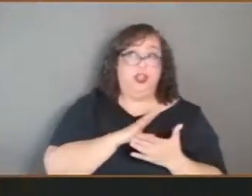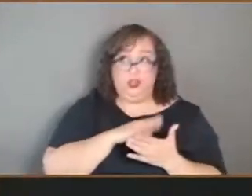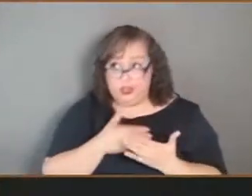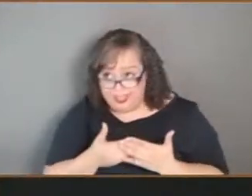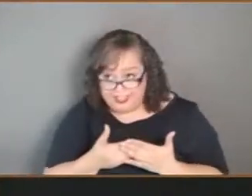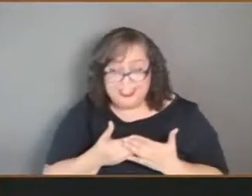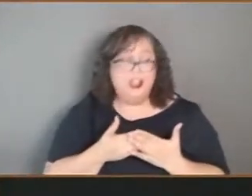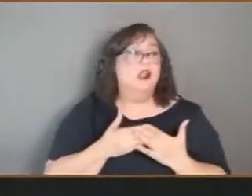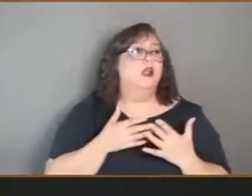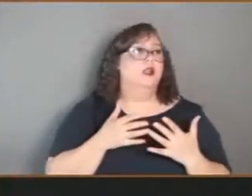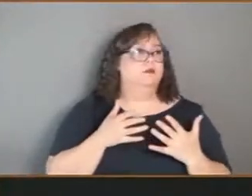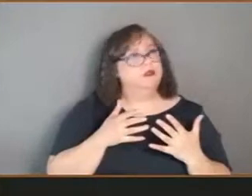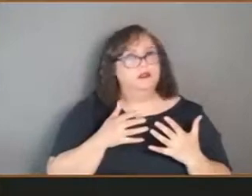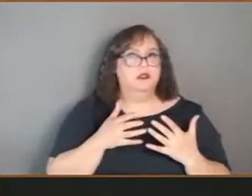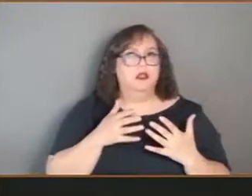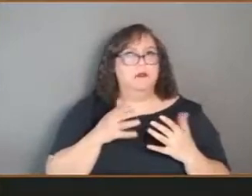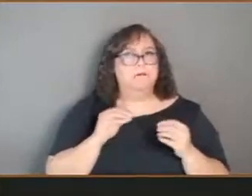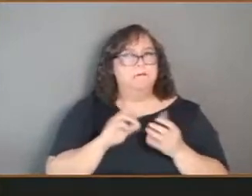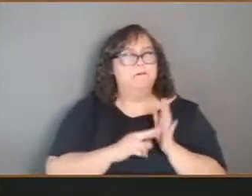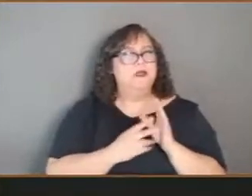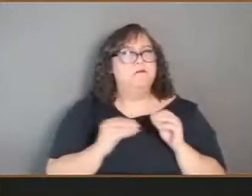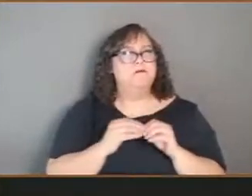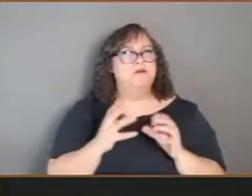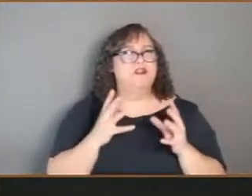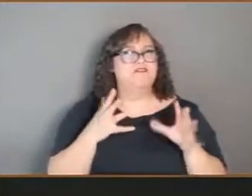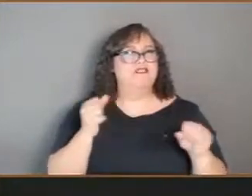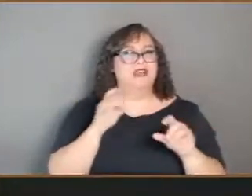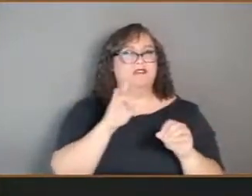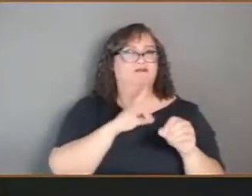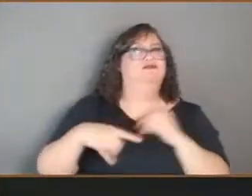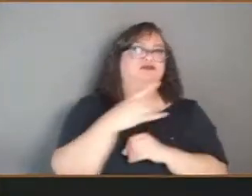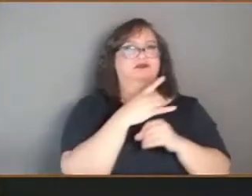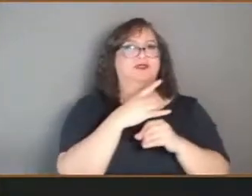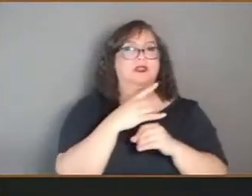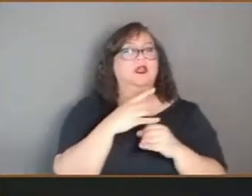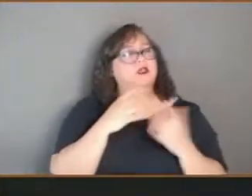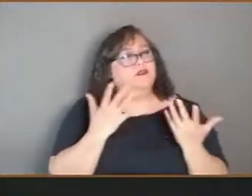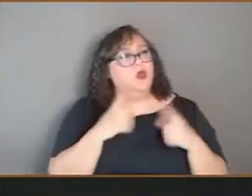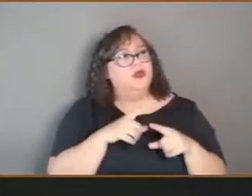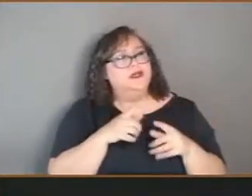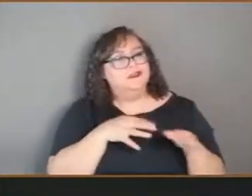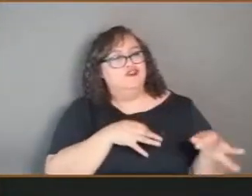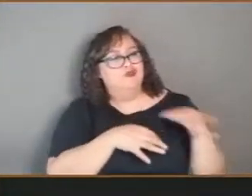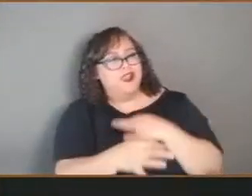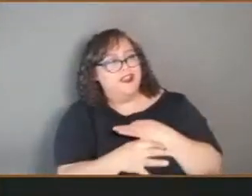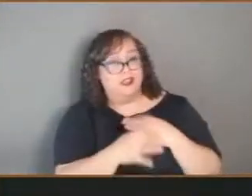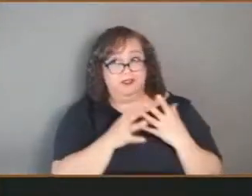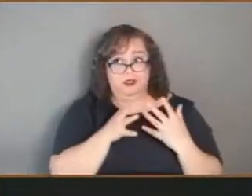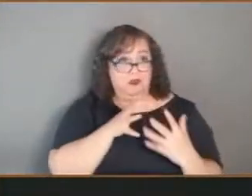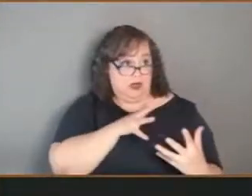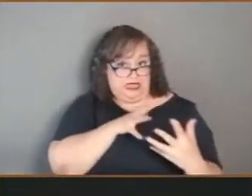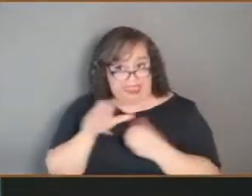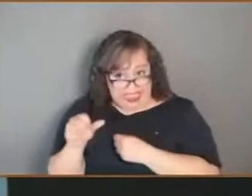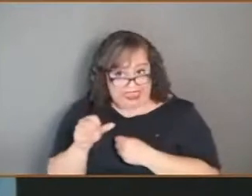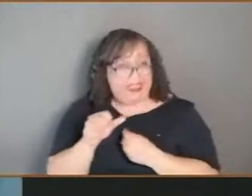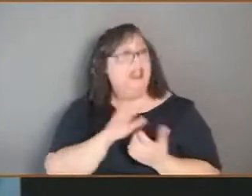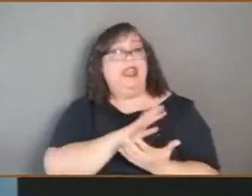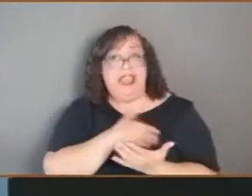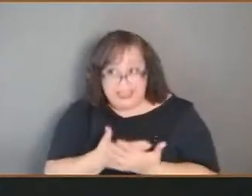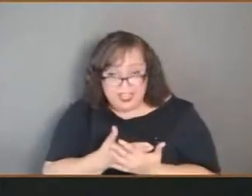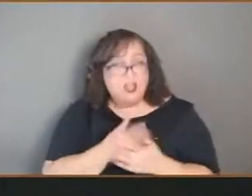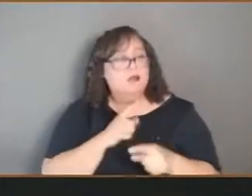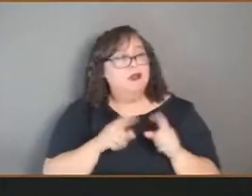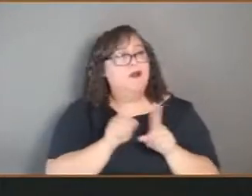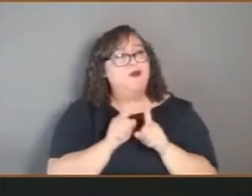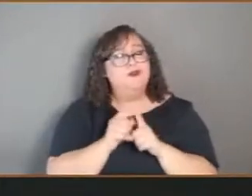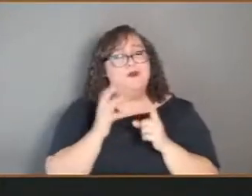faster your flybys are. So there's a trade between how quick you want to go, how quick you want to get there, but also how slow you want to go. You want to see the things as you